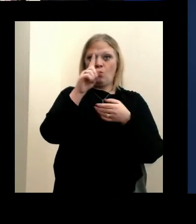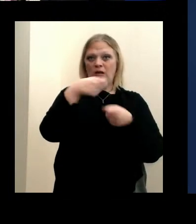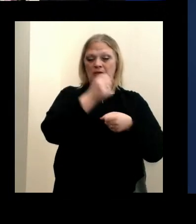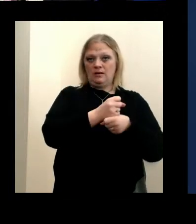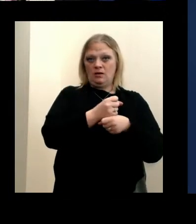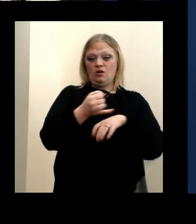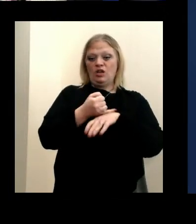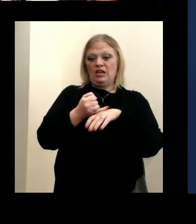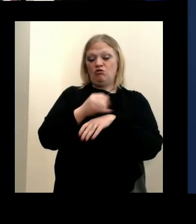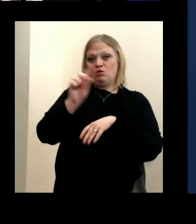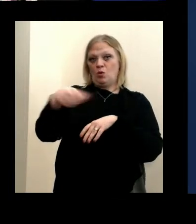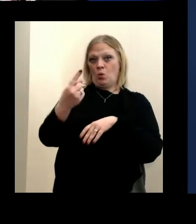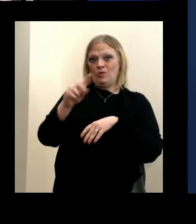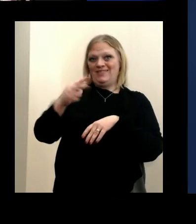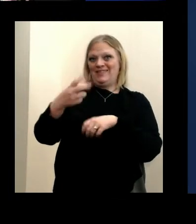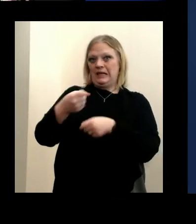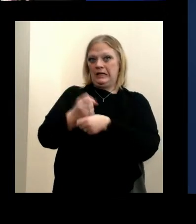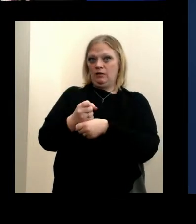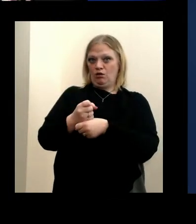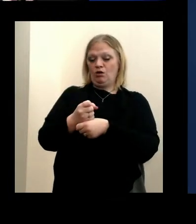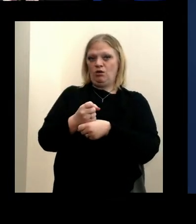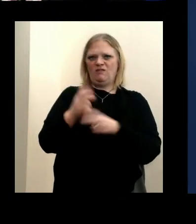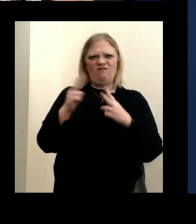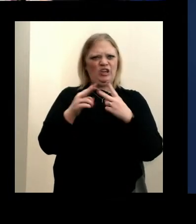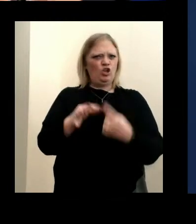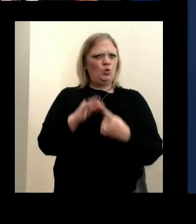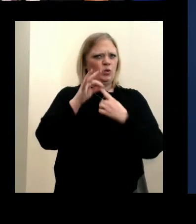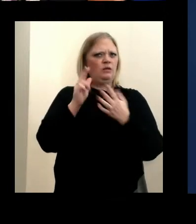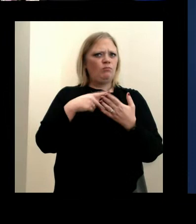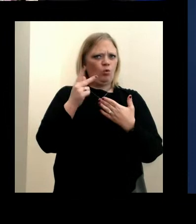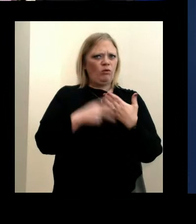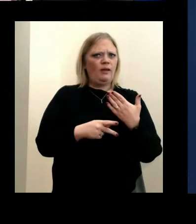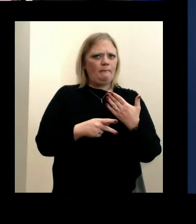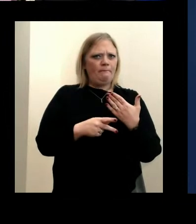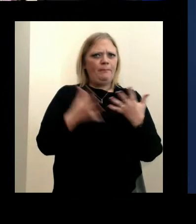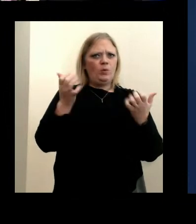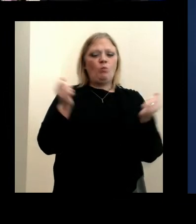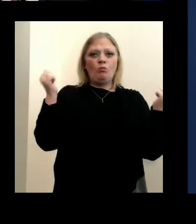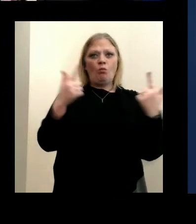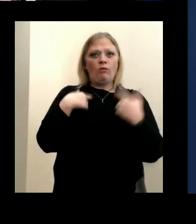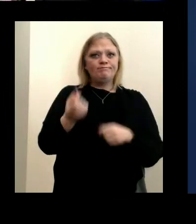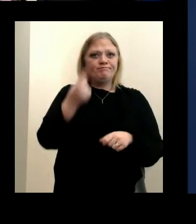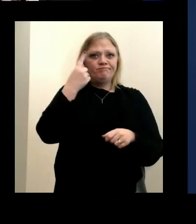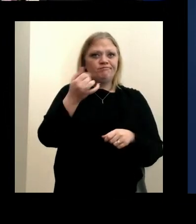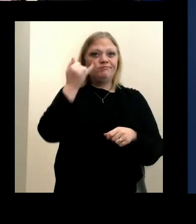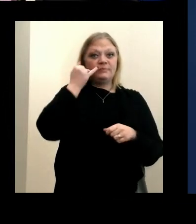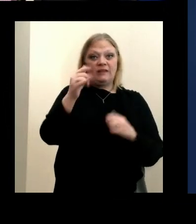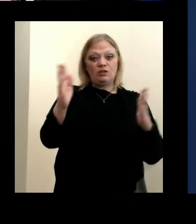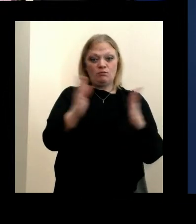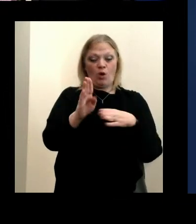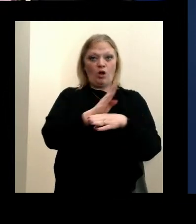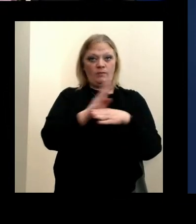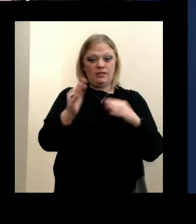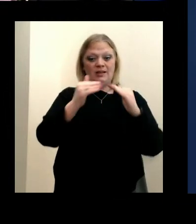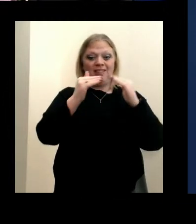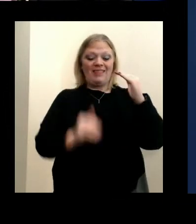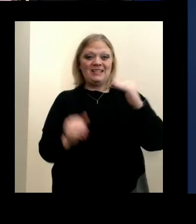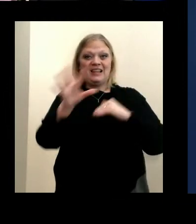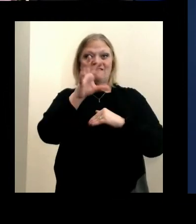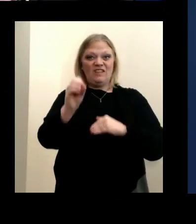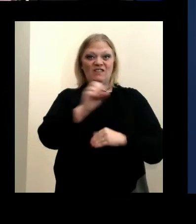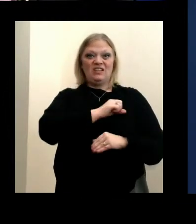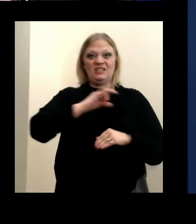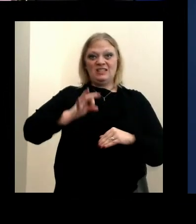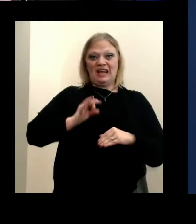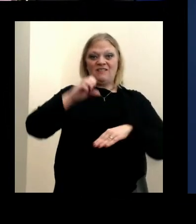for year 2. This is a very, very unique program. We want all to understand that as long as you're a small business with less than 50 people based in Erie